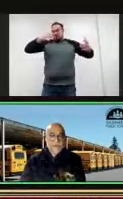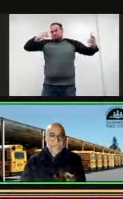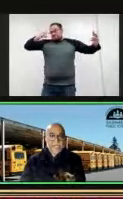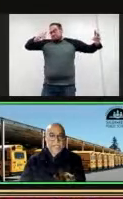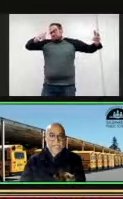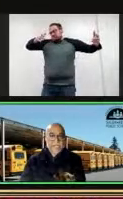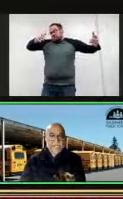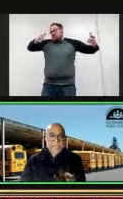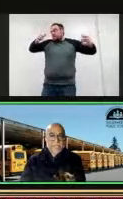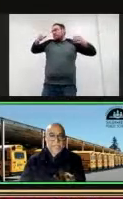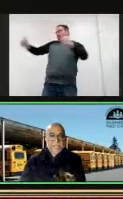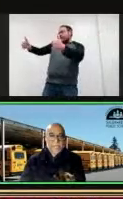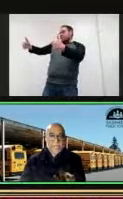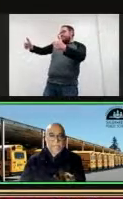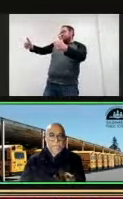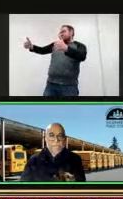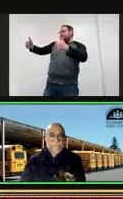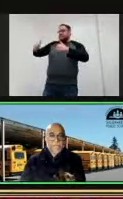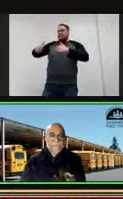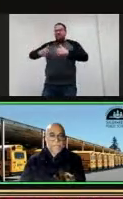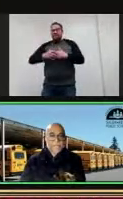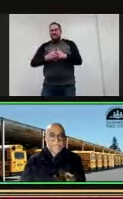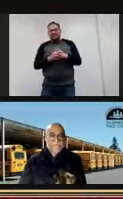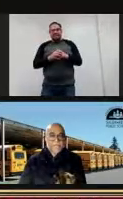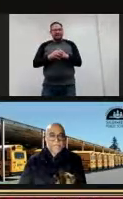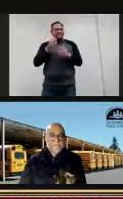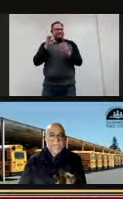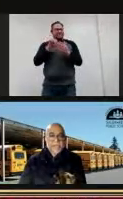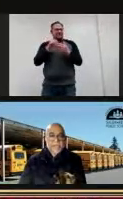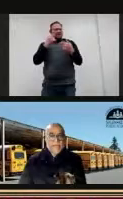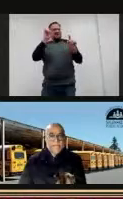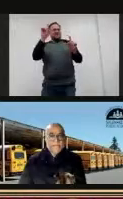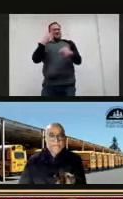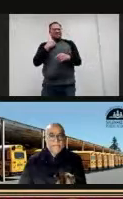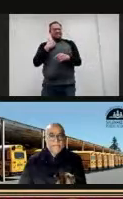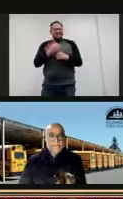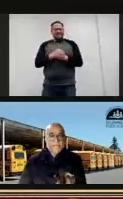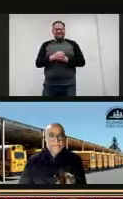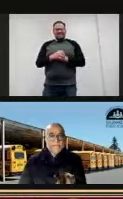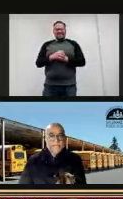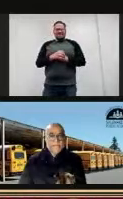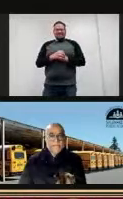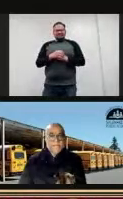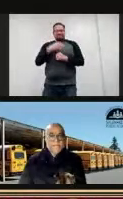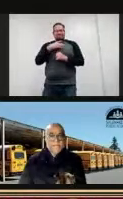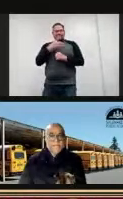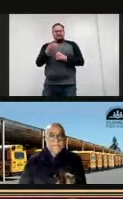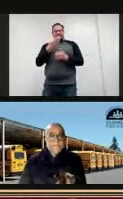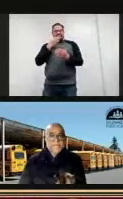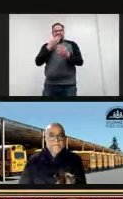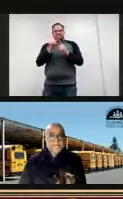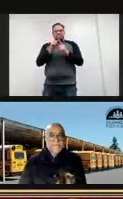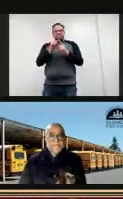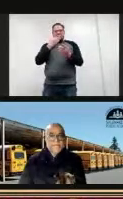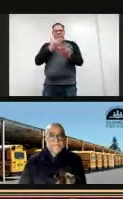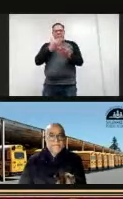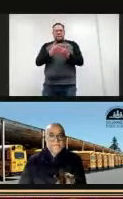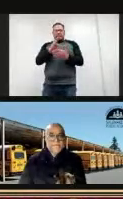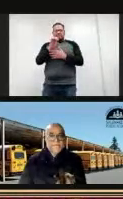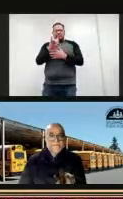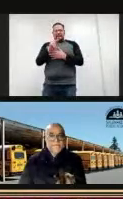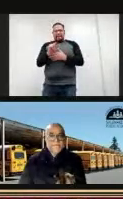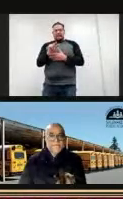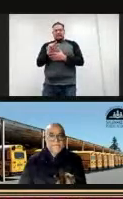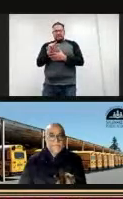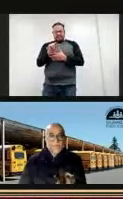All right. That works for me. I know I really like the word well-being though. If we could get that in there